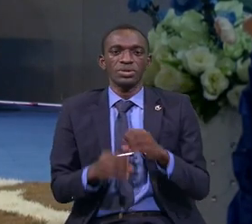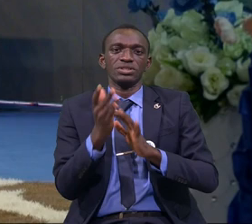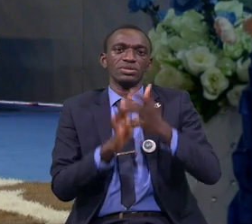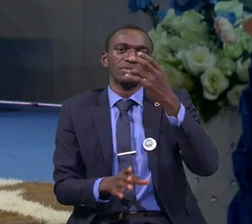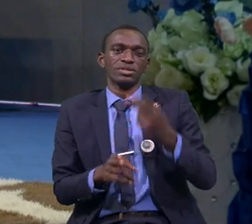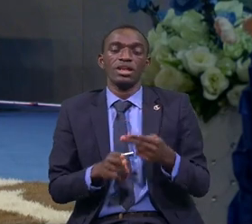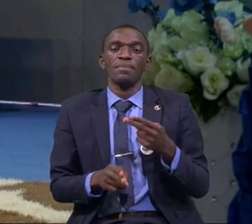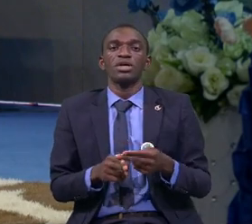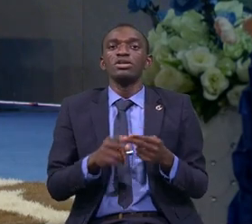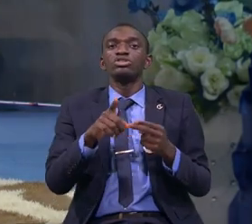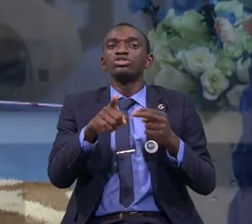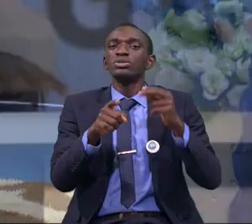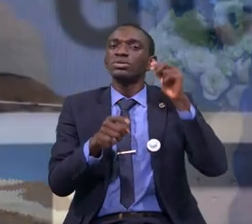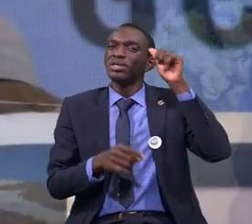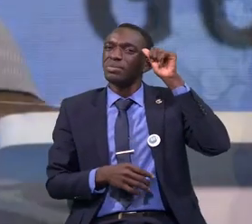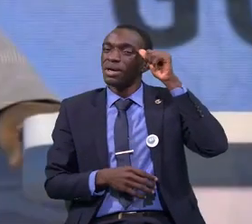Remember